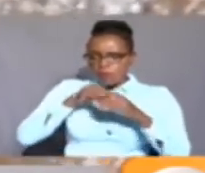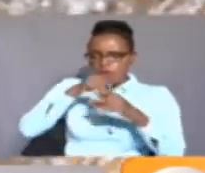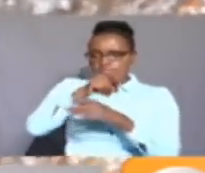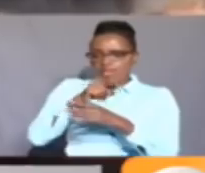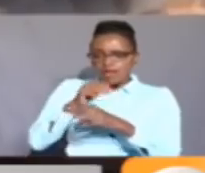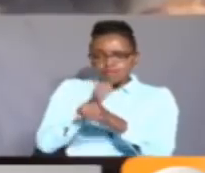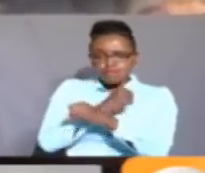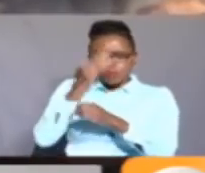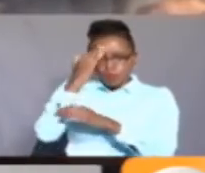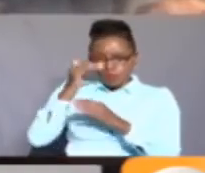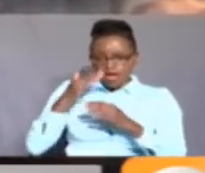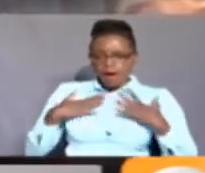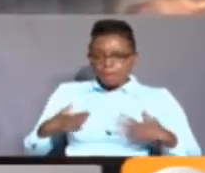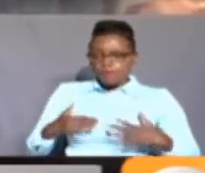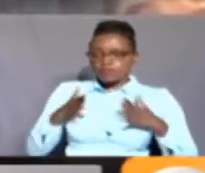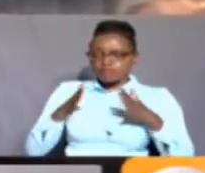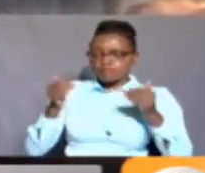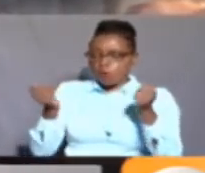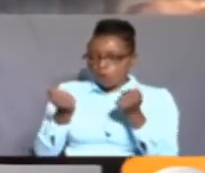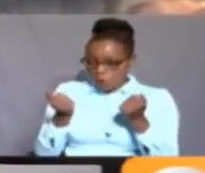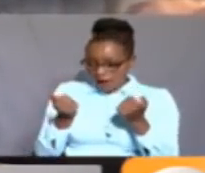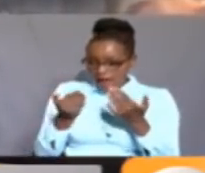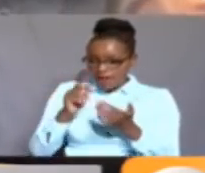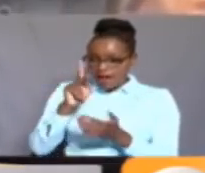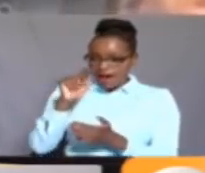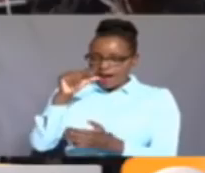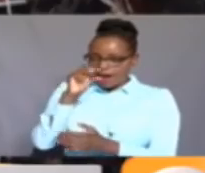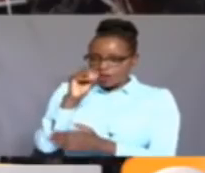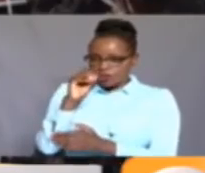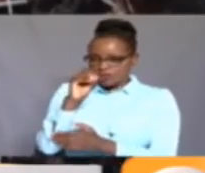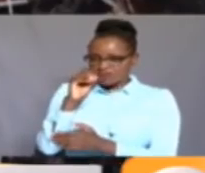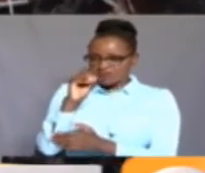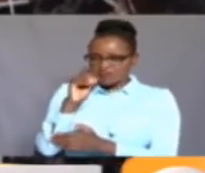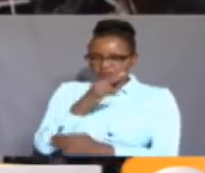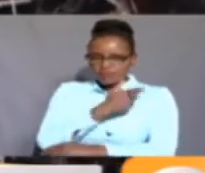recognition their bodies were taken to general cargo motory